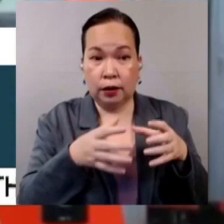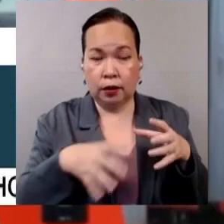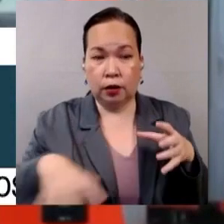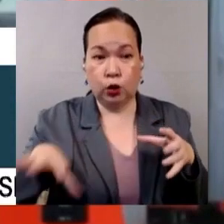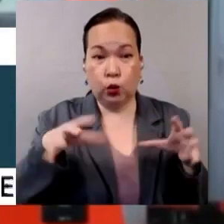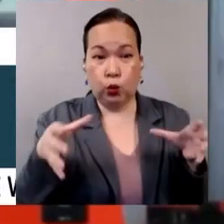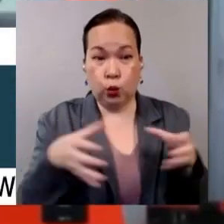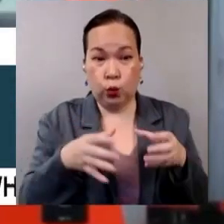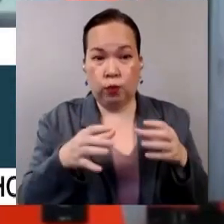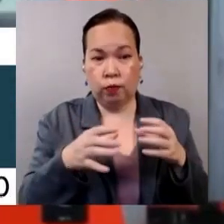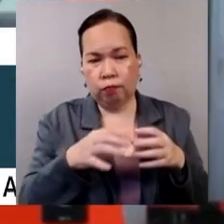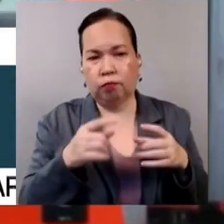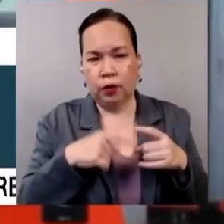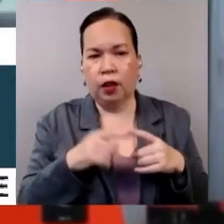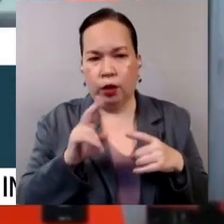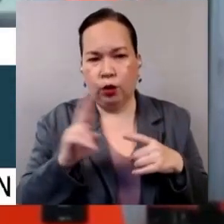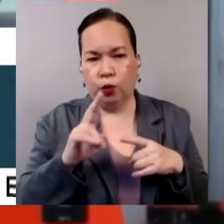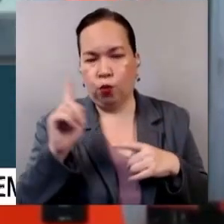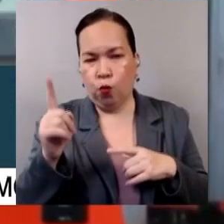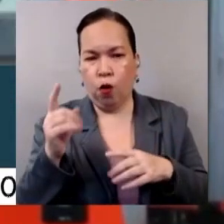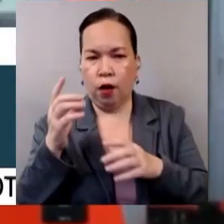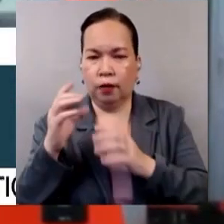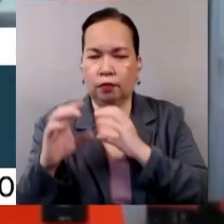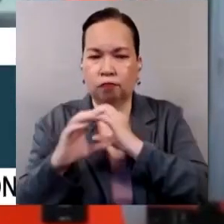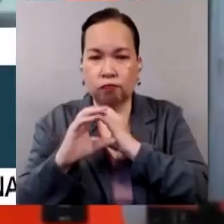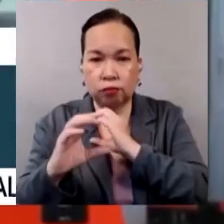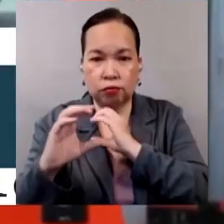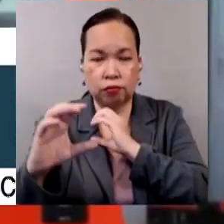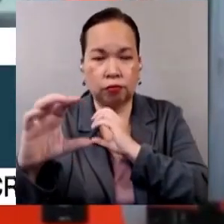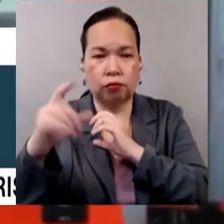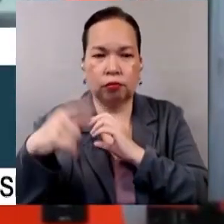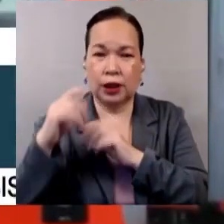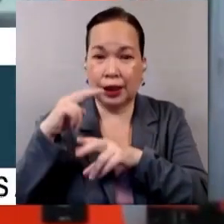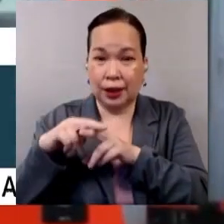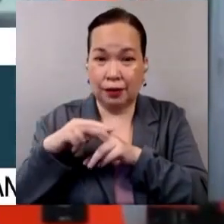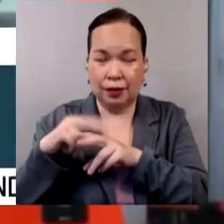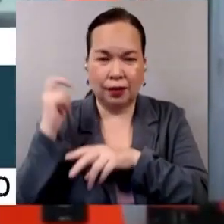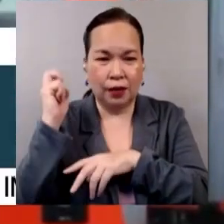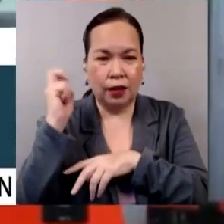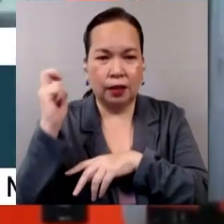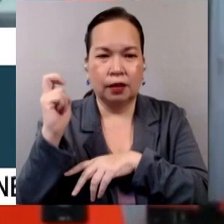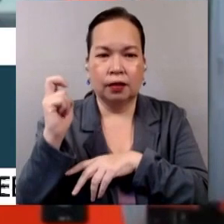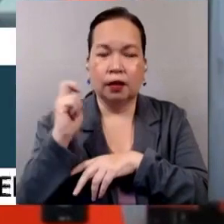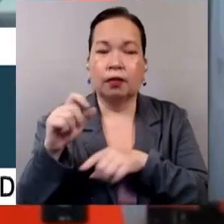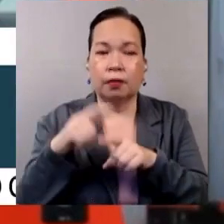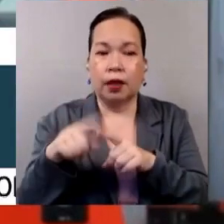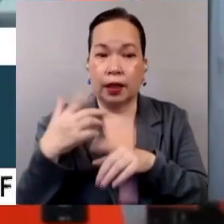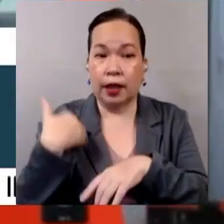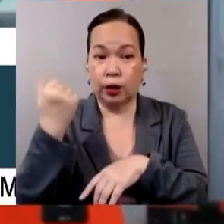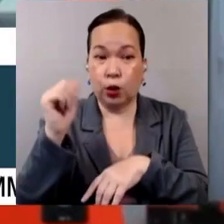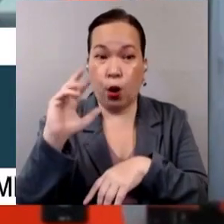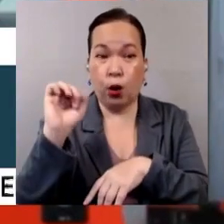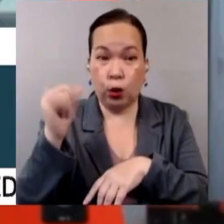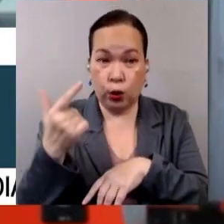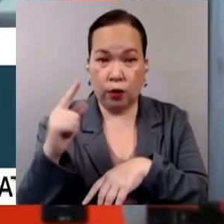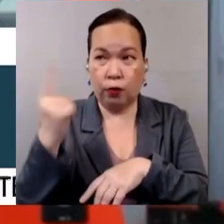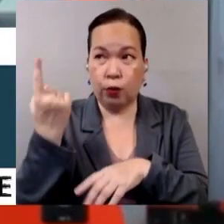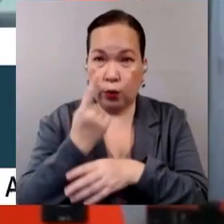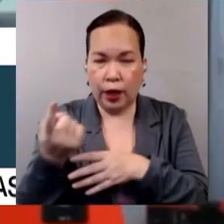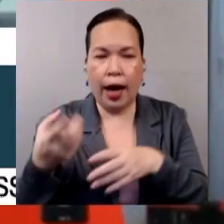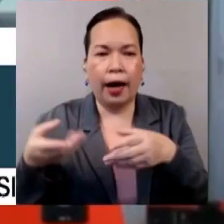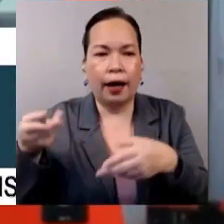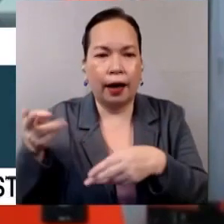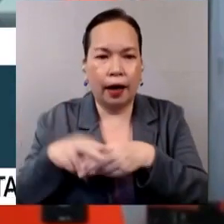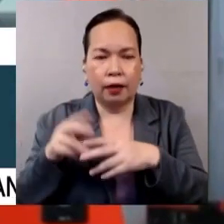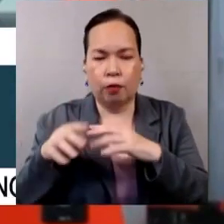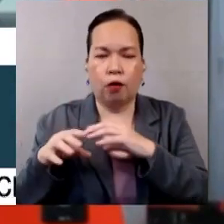ay nagamit na namin yung isang train, and then actually in August, first week noon, may madadagdag kami na isa pang train. So ito